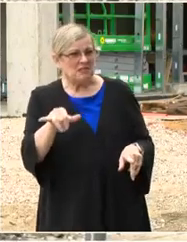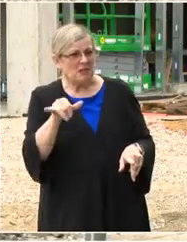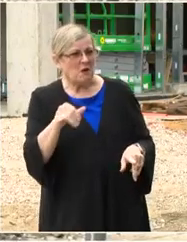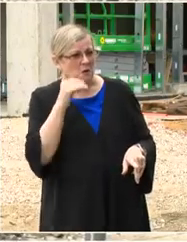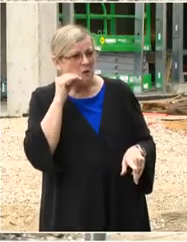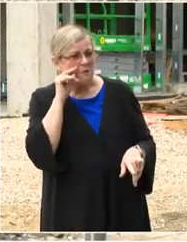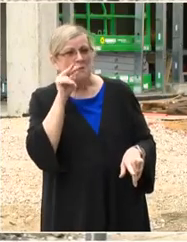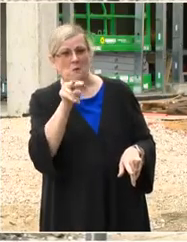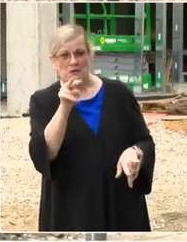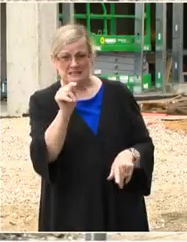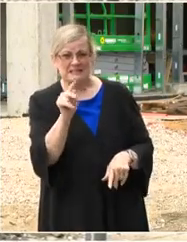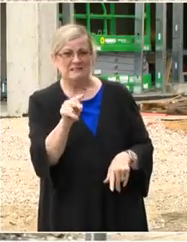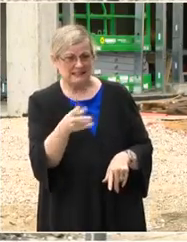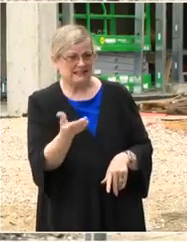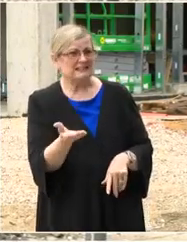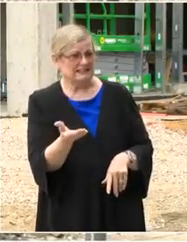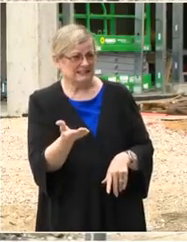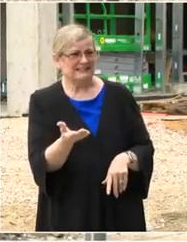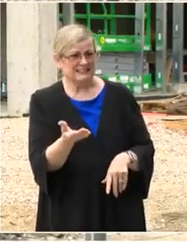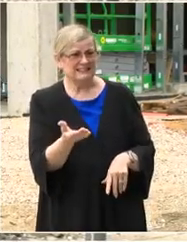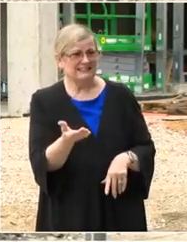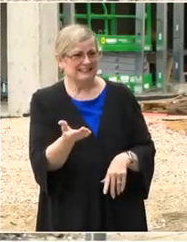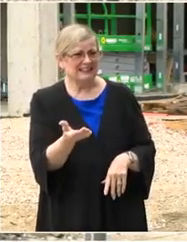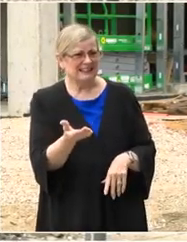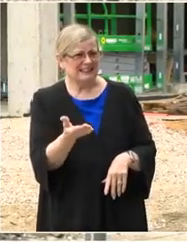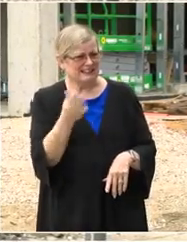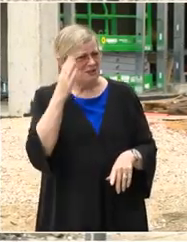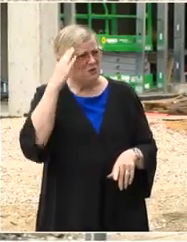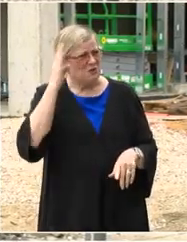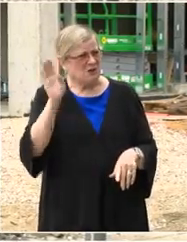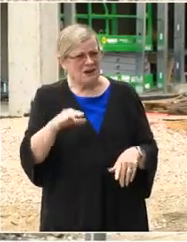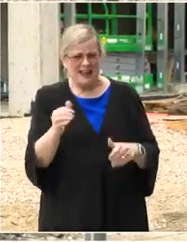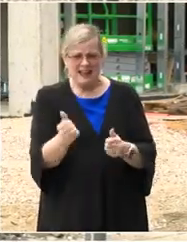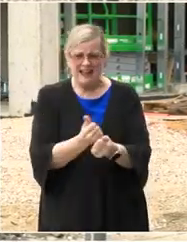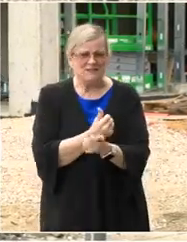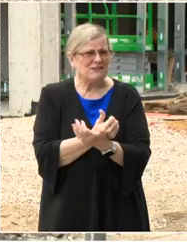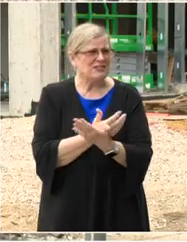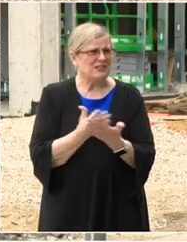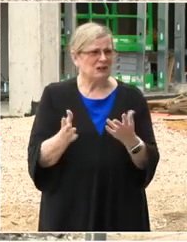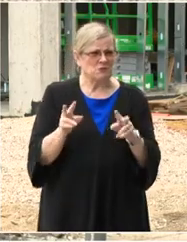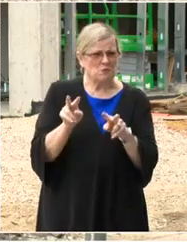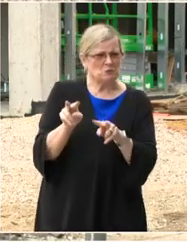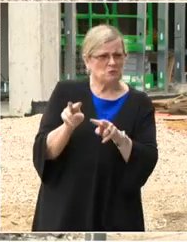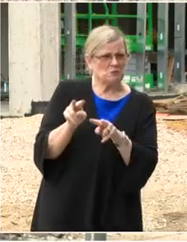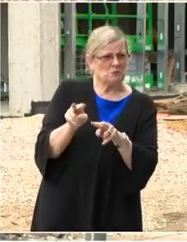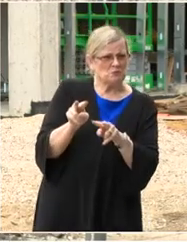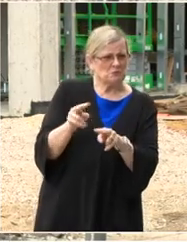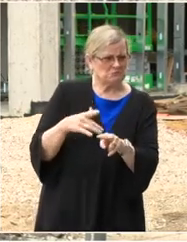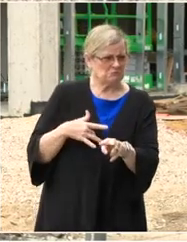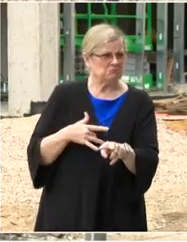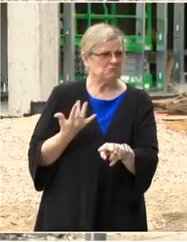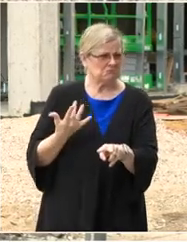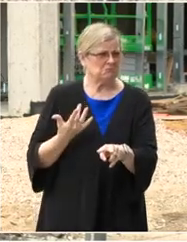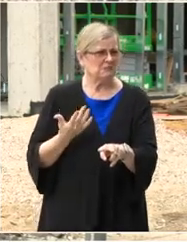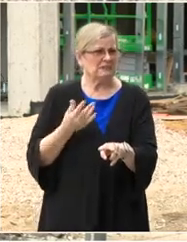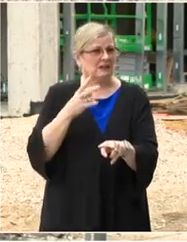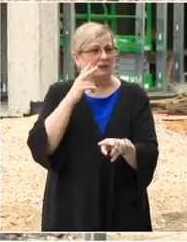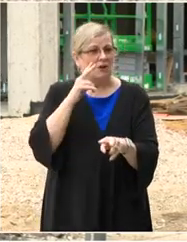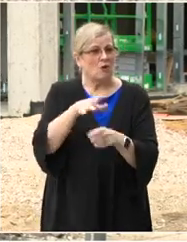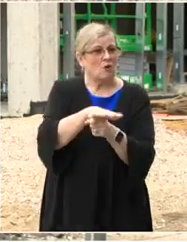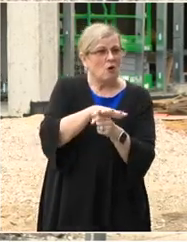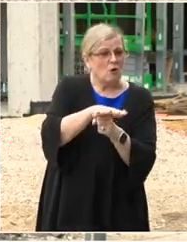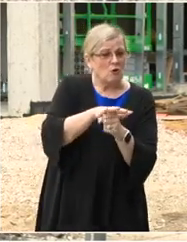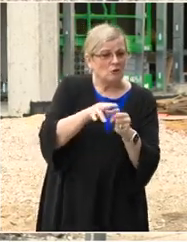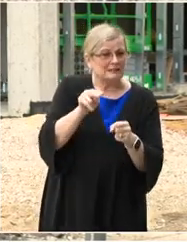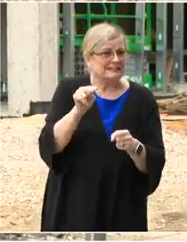that is a medium, and they know everything that's going on. They also watch the local channels. But I've gone on enough, and